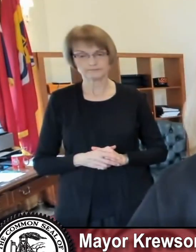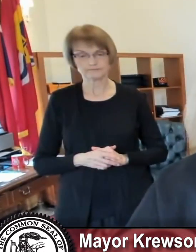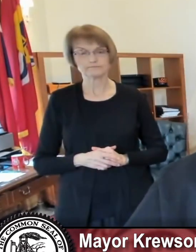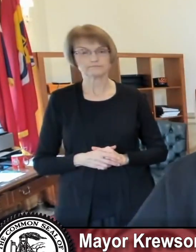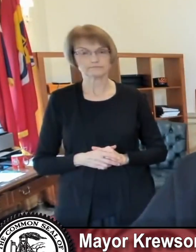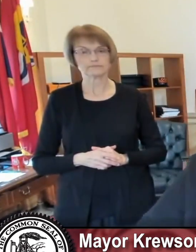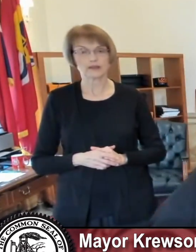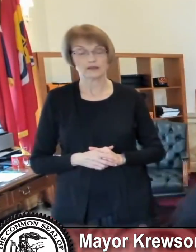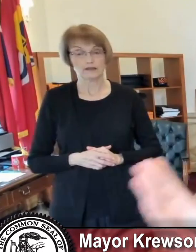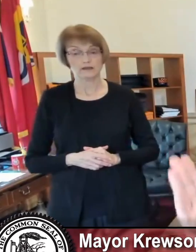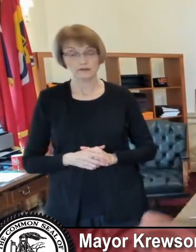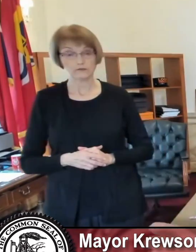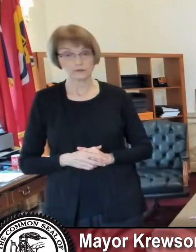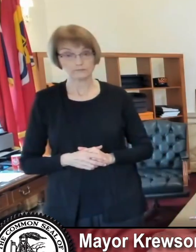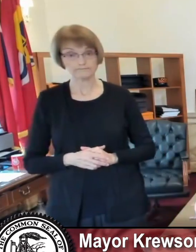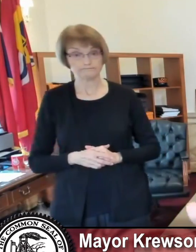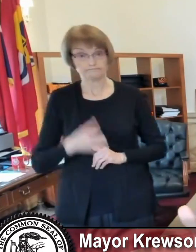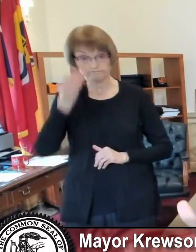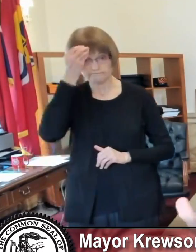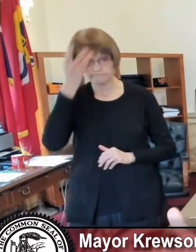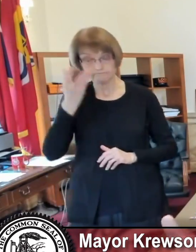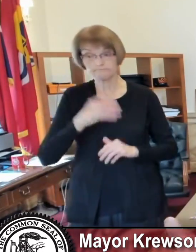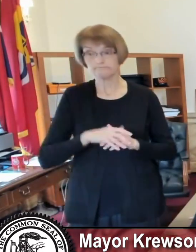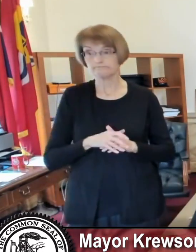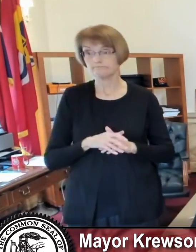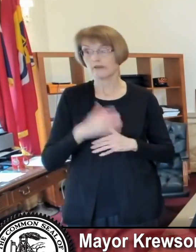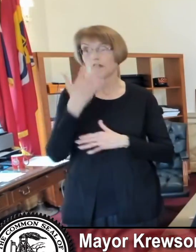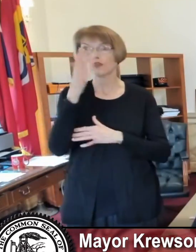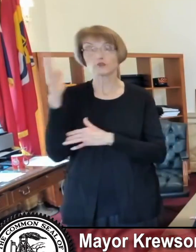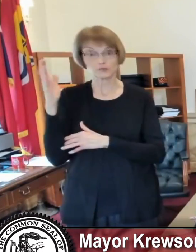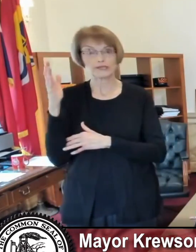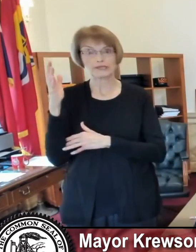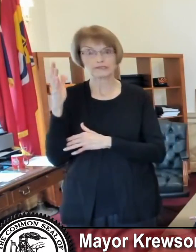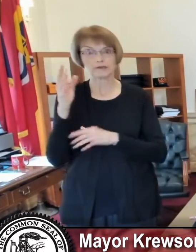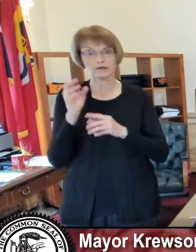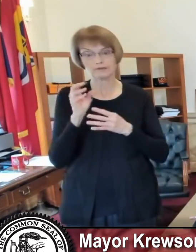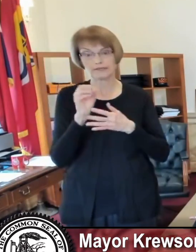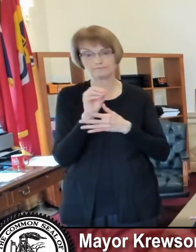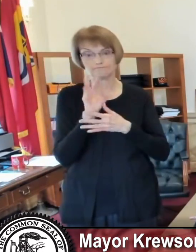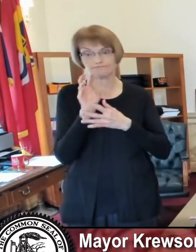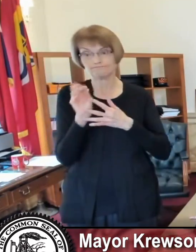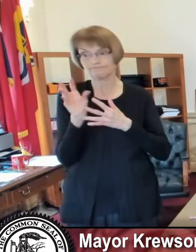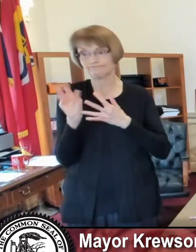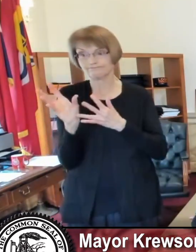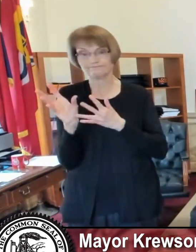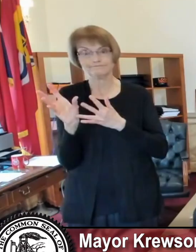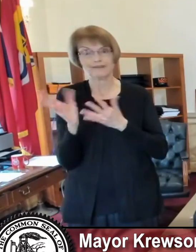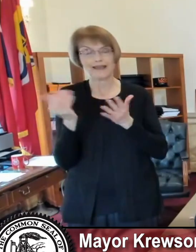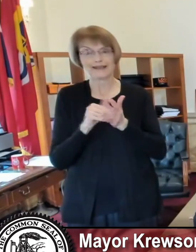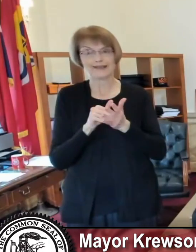and let me just point out, the trees are blooming again, so I'm coughing again.